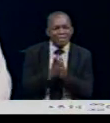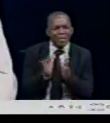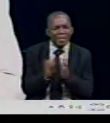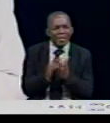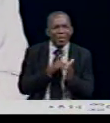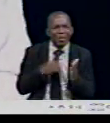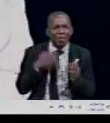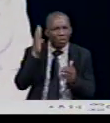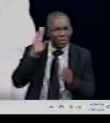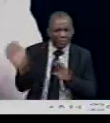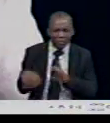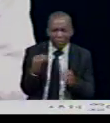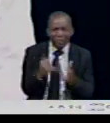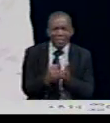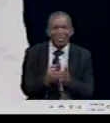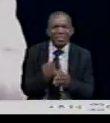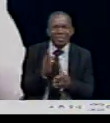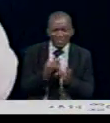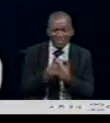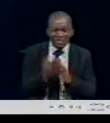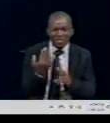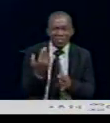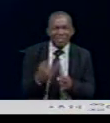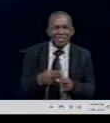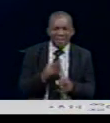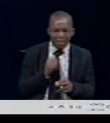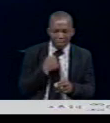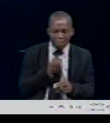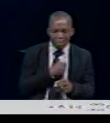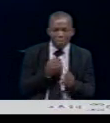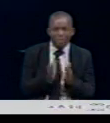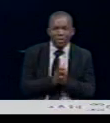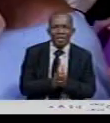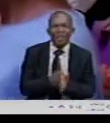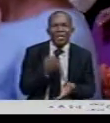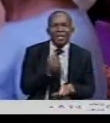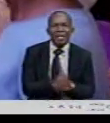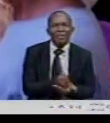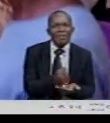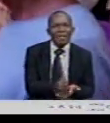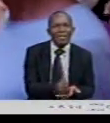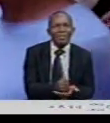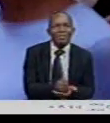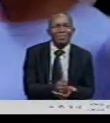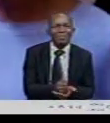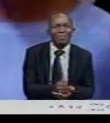that the Lord will do it. In Jesus' name we pray.